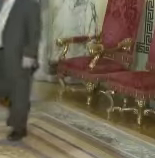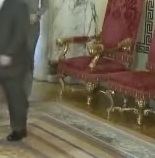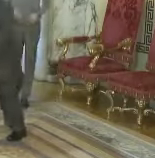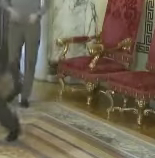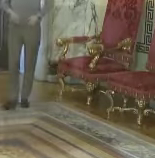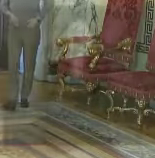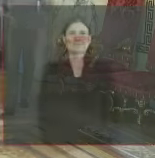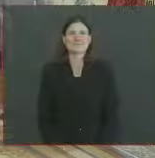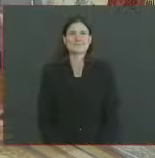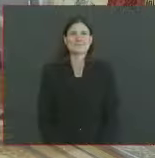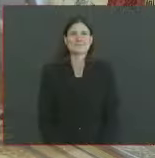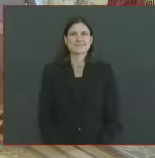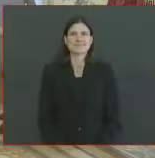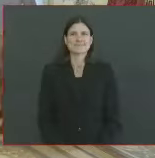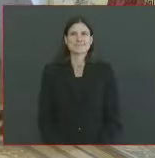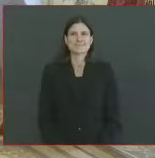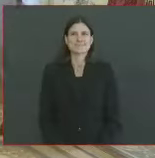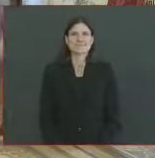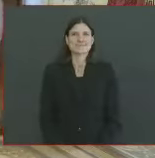Afternoon.